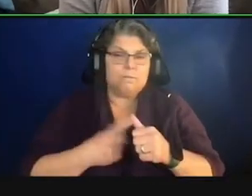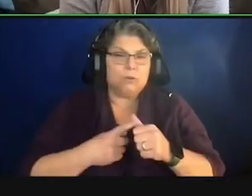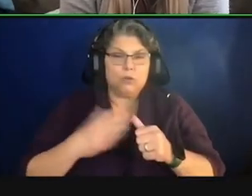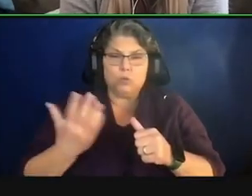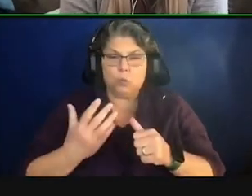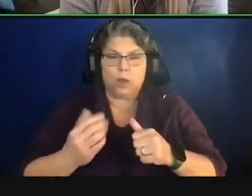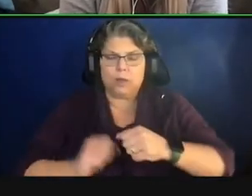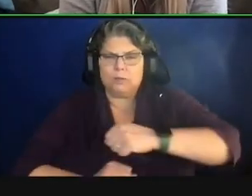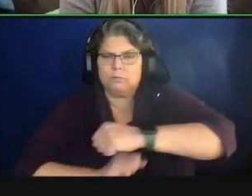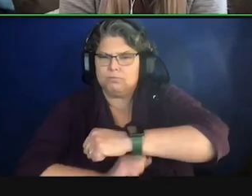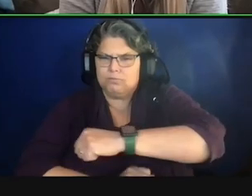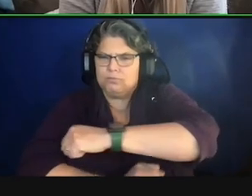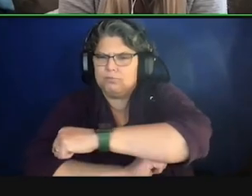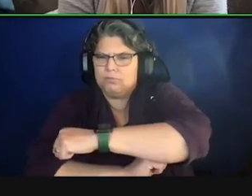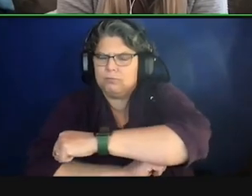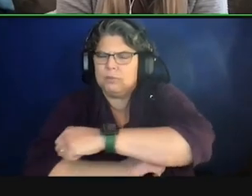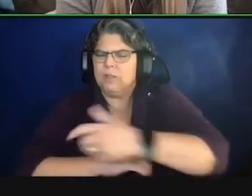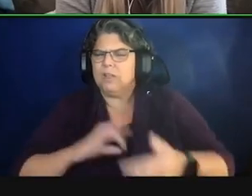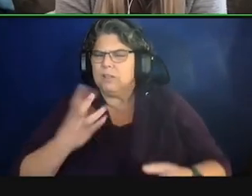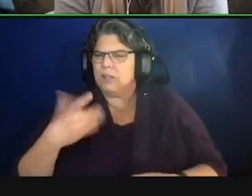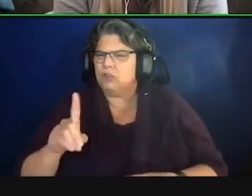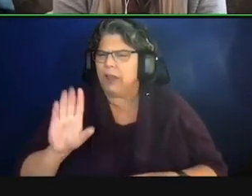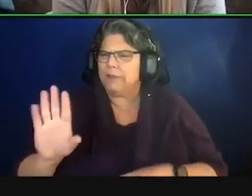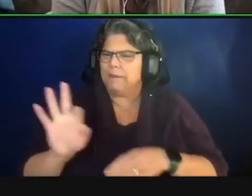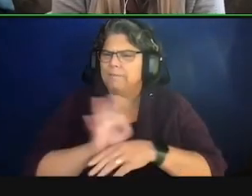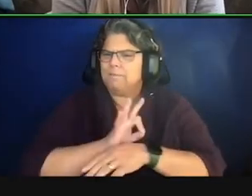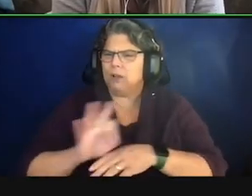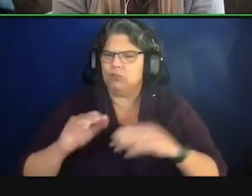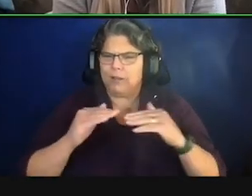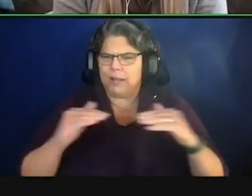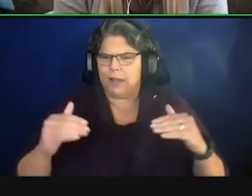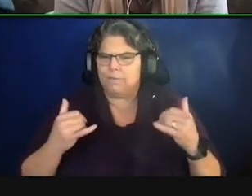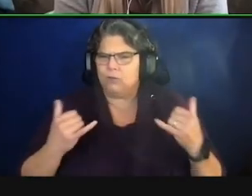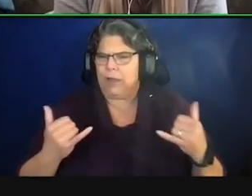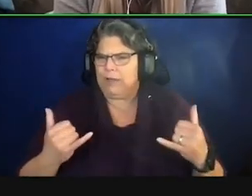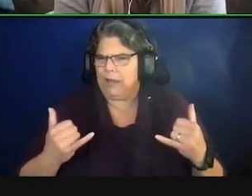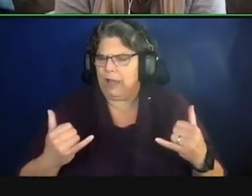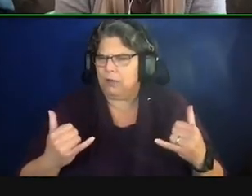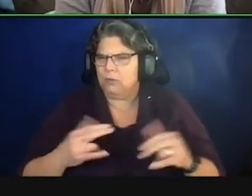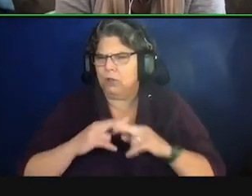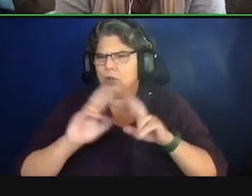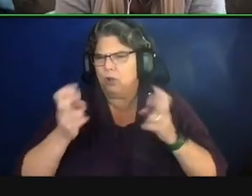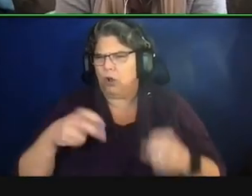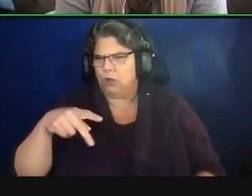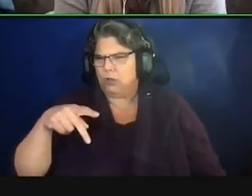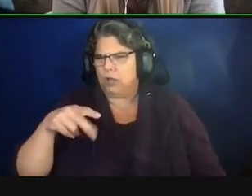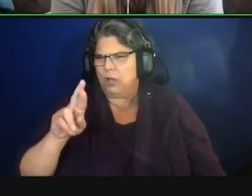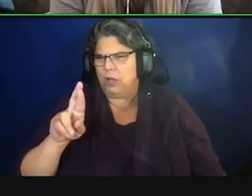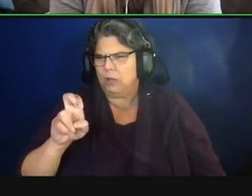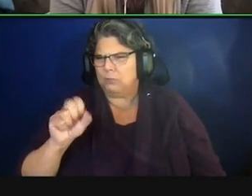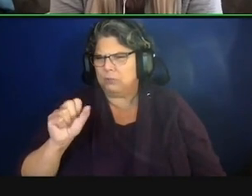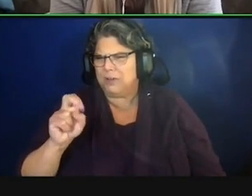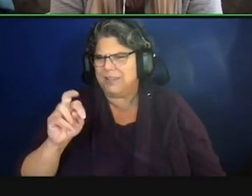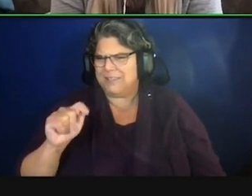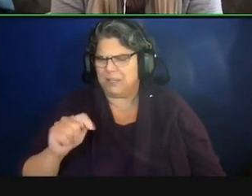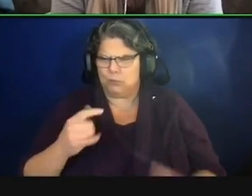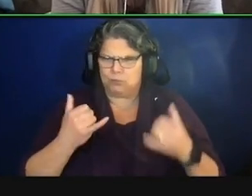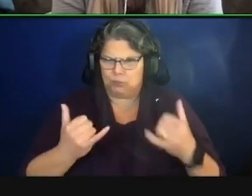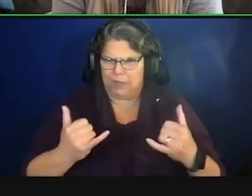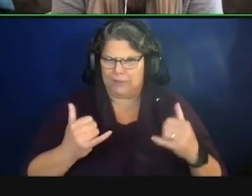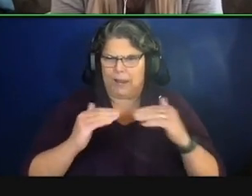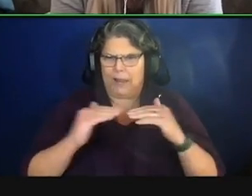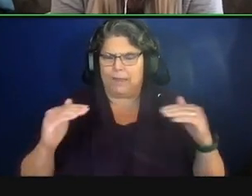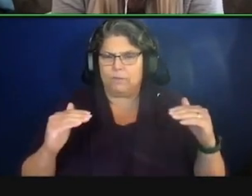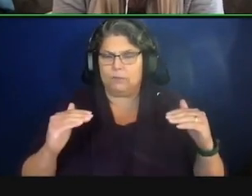a child functioning right now? That's the child's present levels. If we always